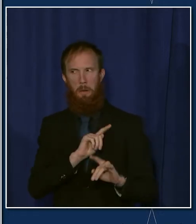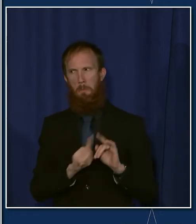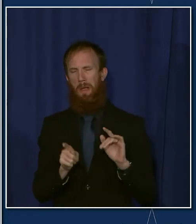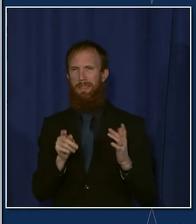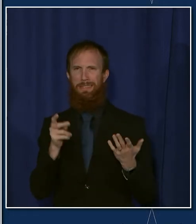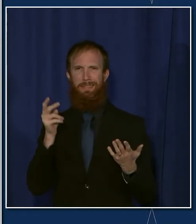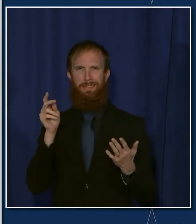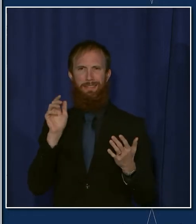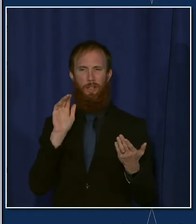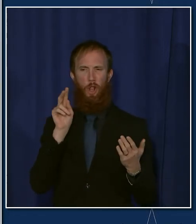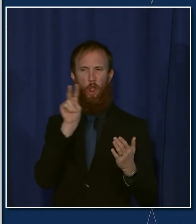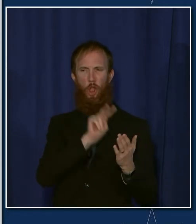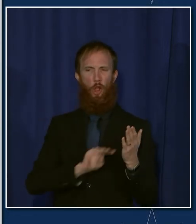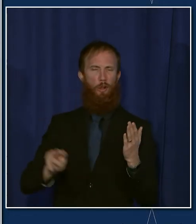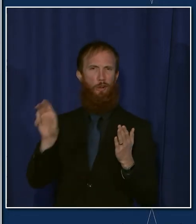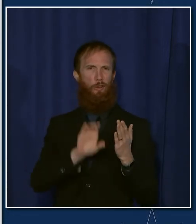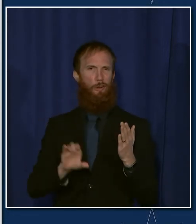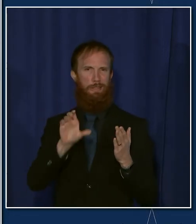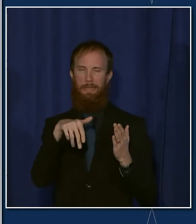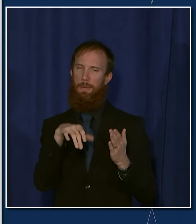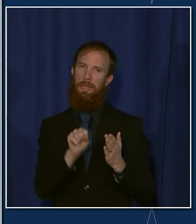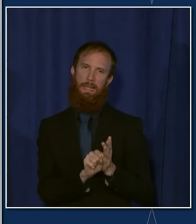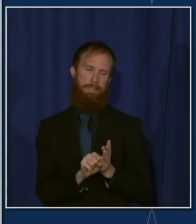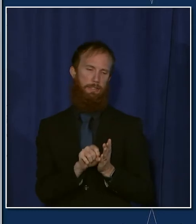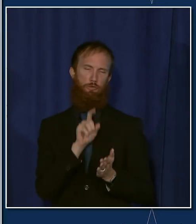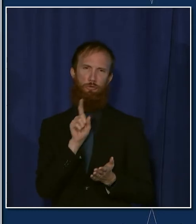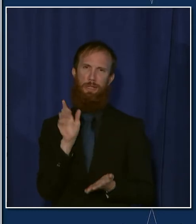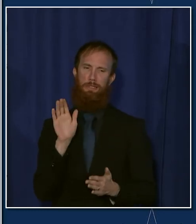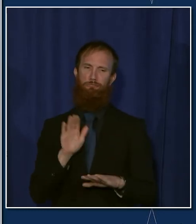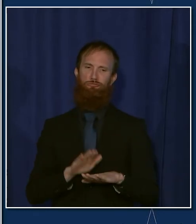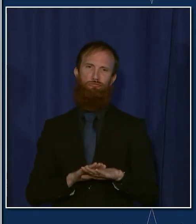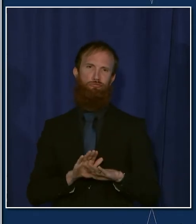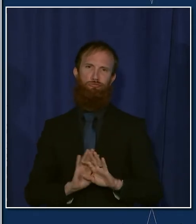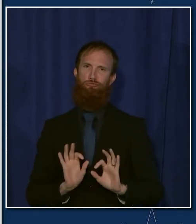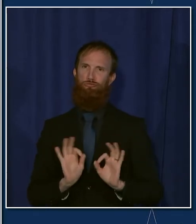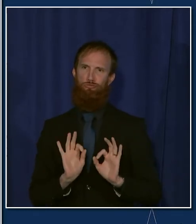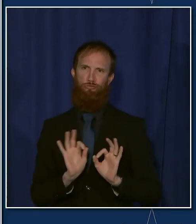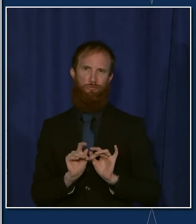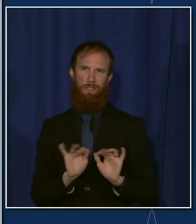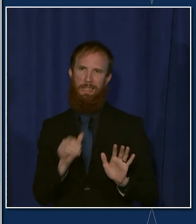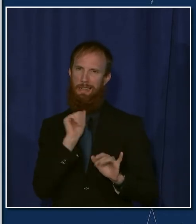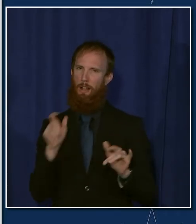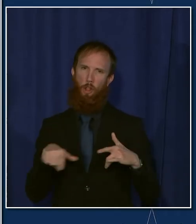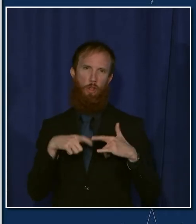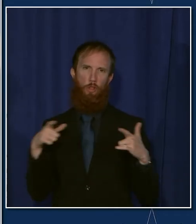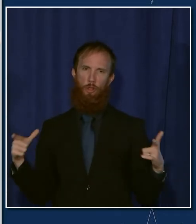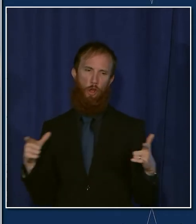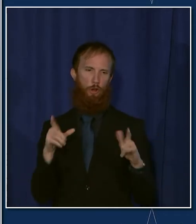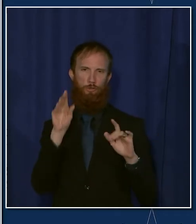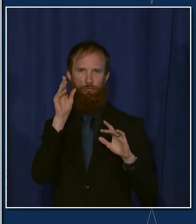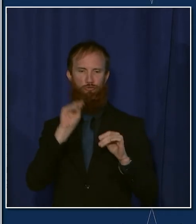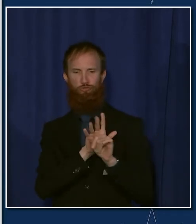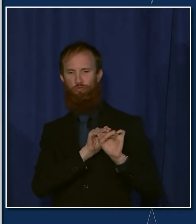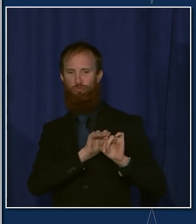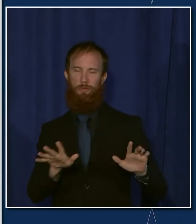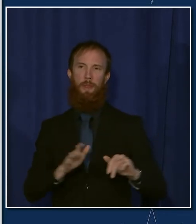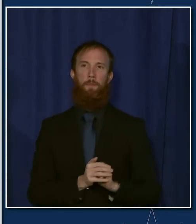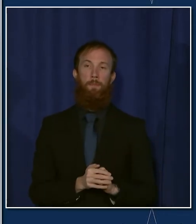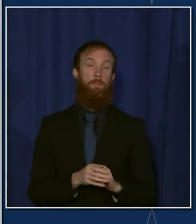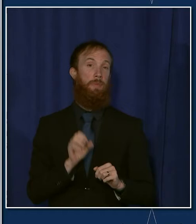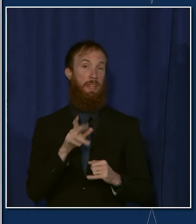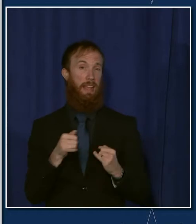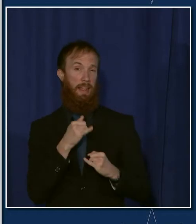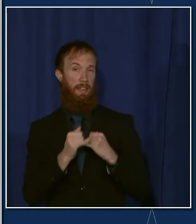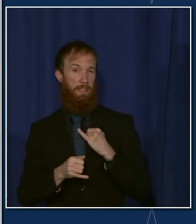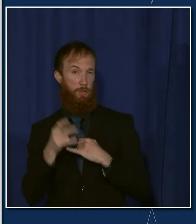nothing that's raised concern or suggested larger outbreaks. Okay, and lastly, I'm sure you see what's going on in